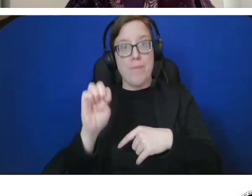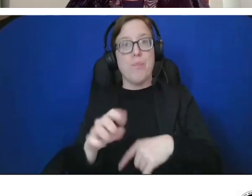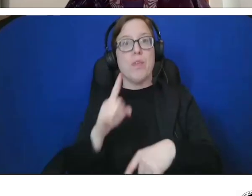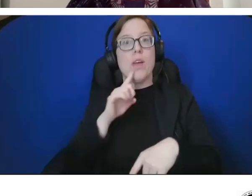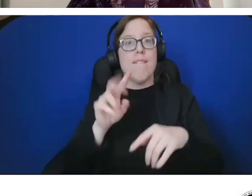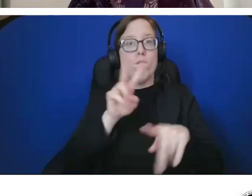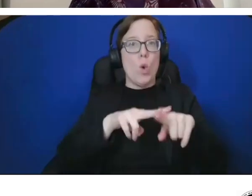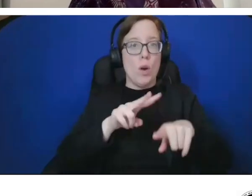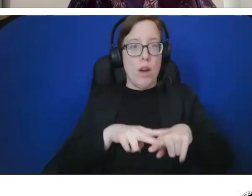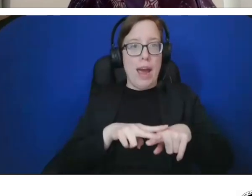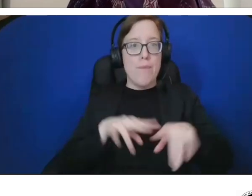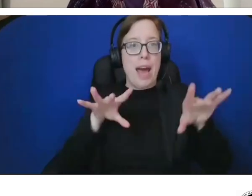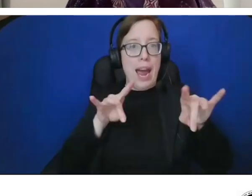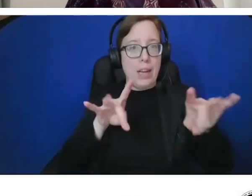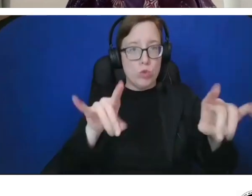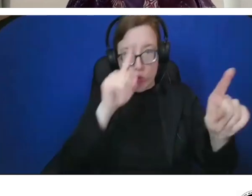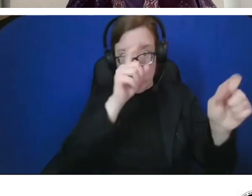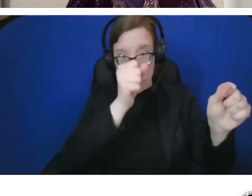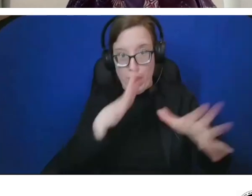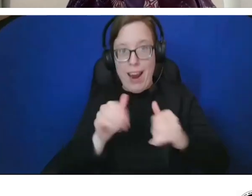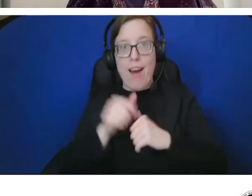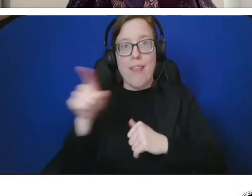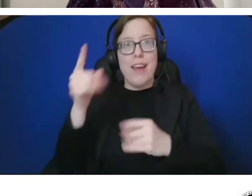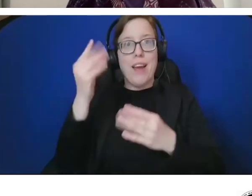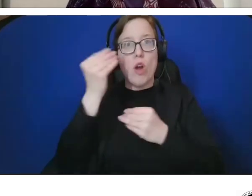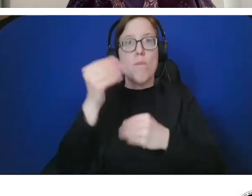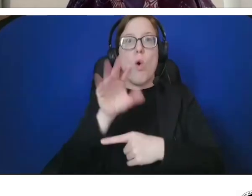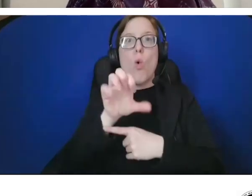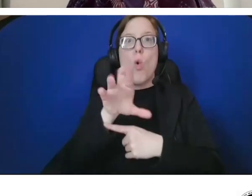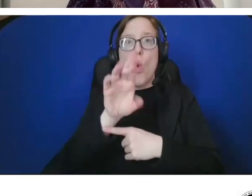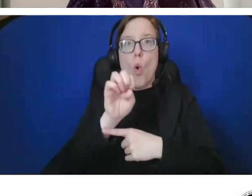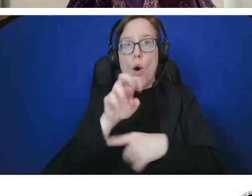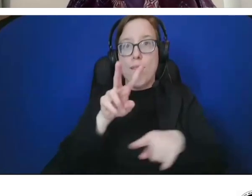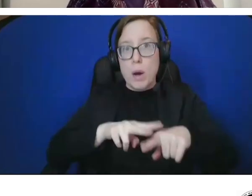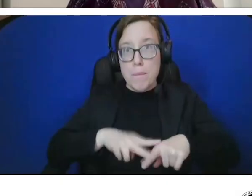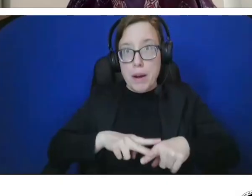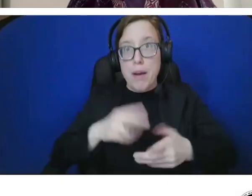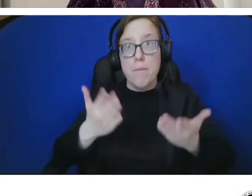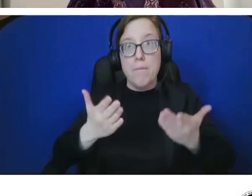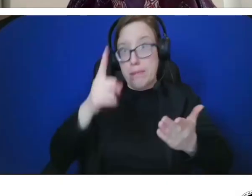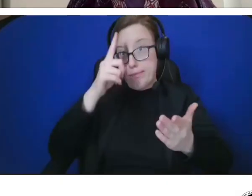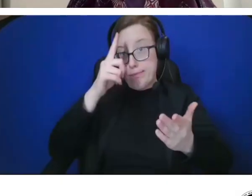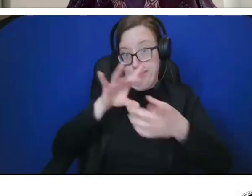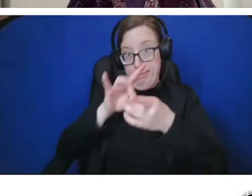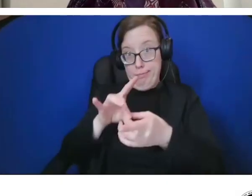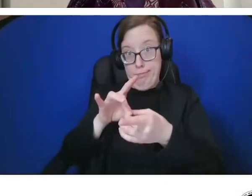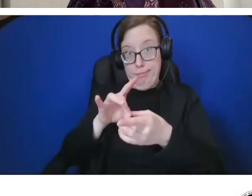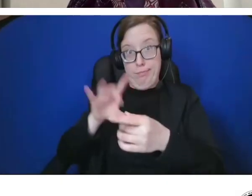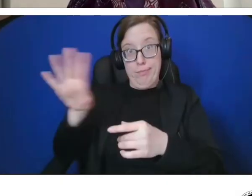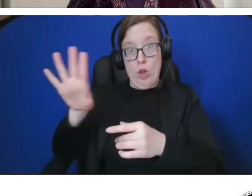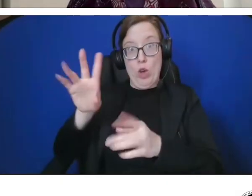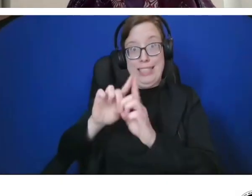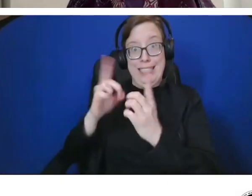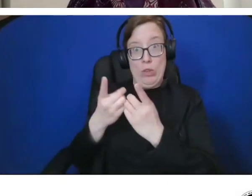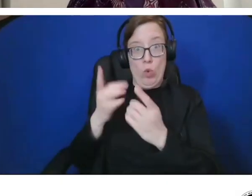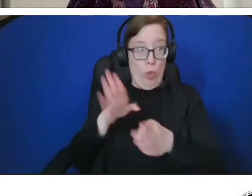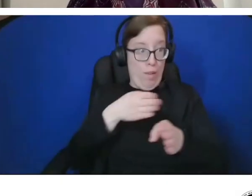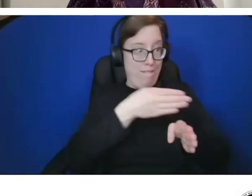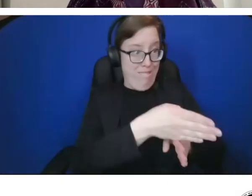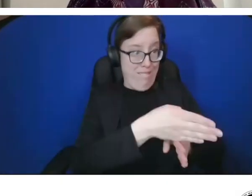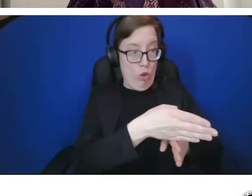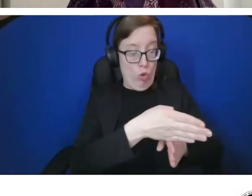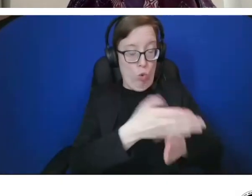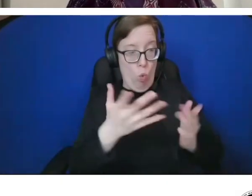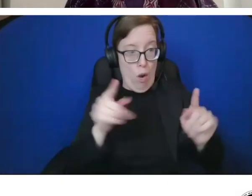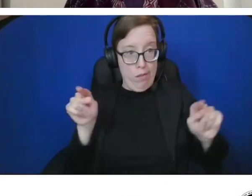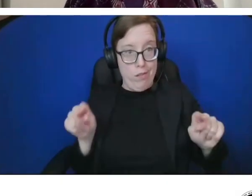acquisition strategies. The way they thought about core vocabulary, as it might be meant in their district or in their field,